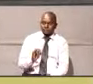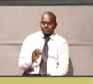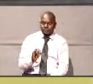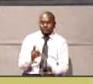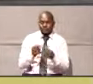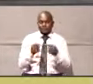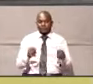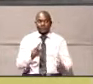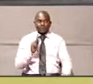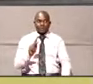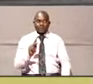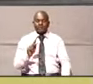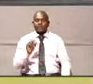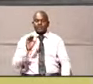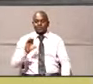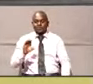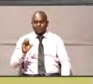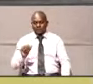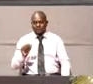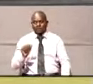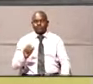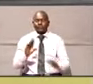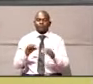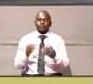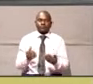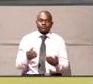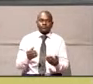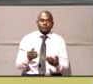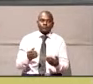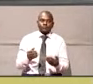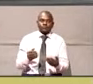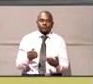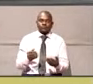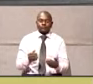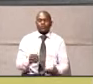versus KCCA, the amount is